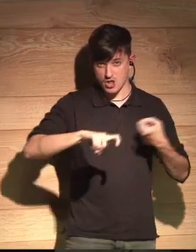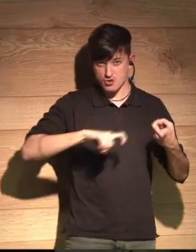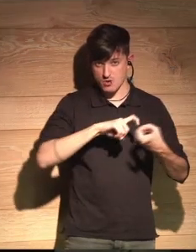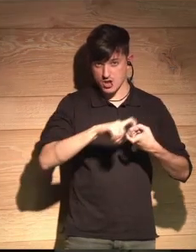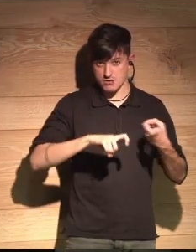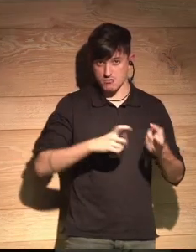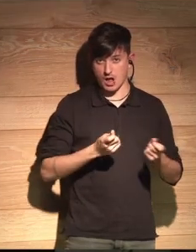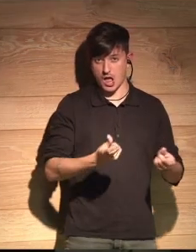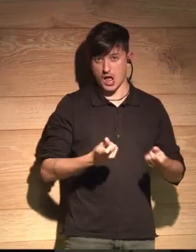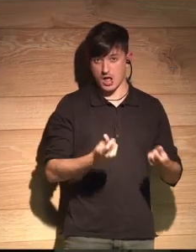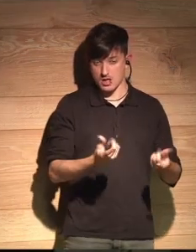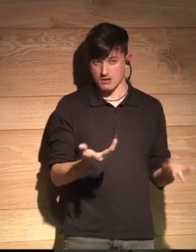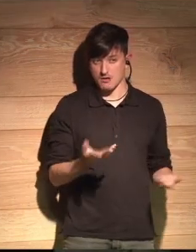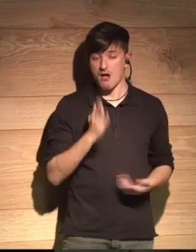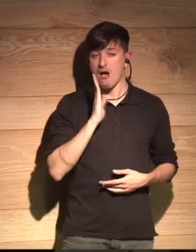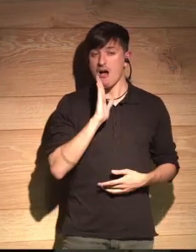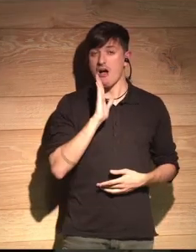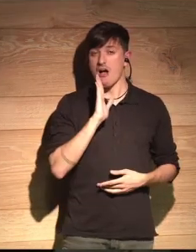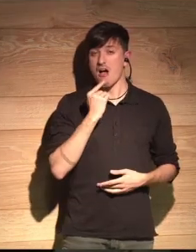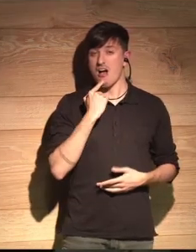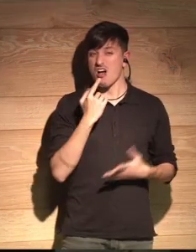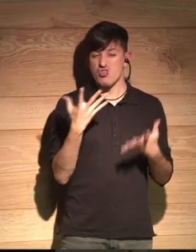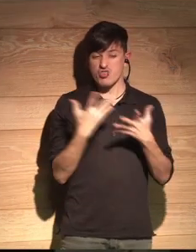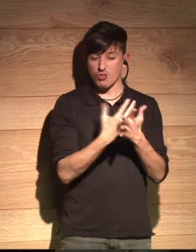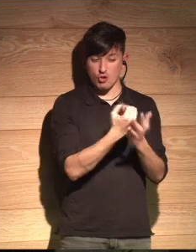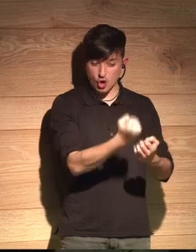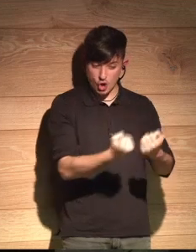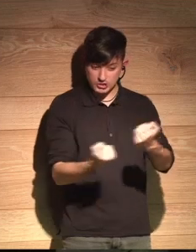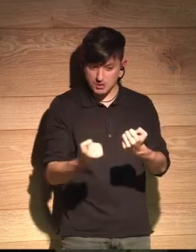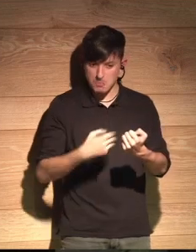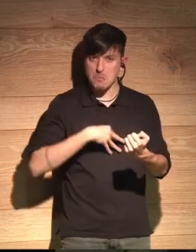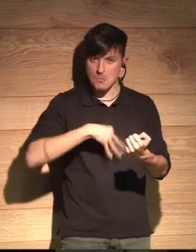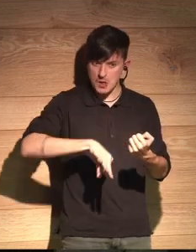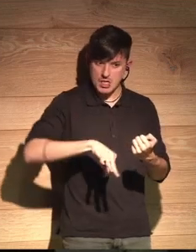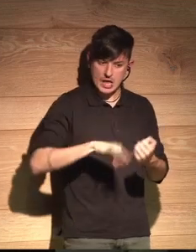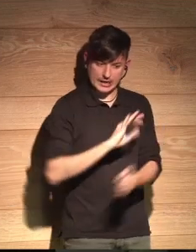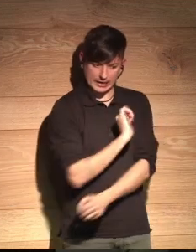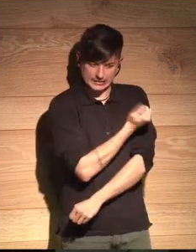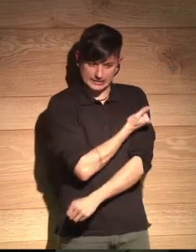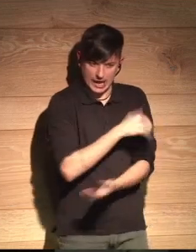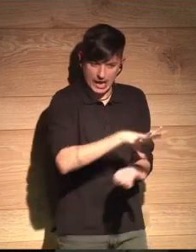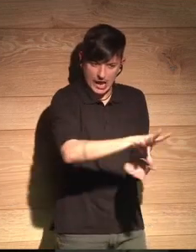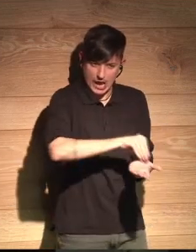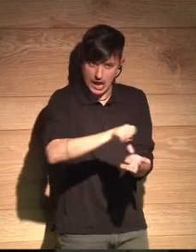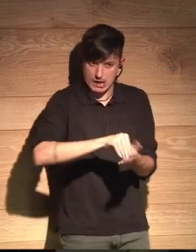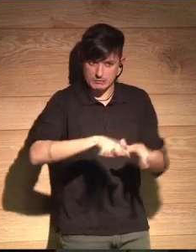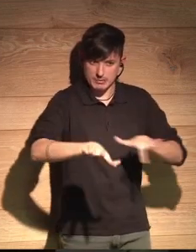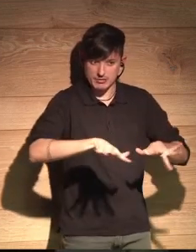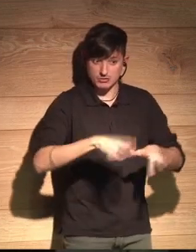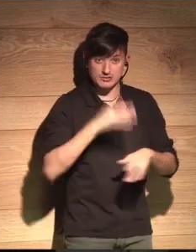car has a system to monitor vibrations. And every phone actually has an accelerometer that measures